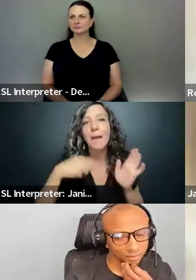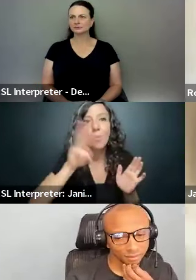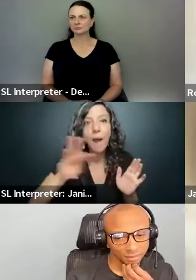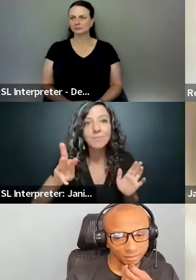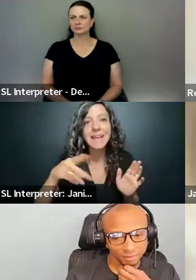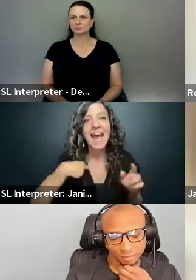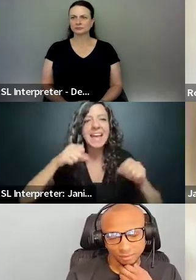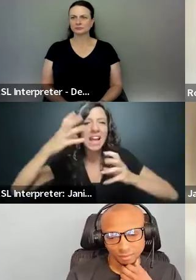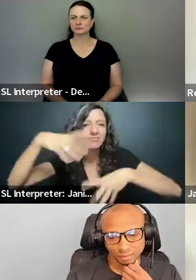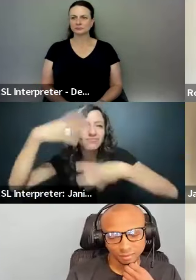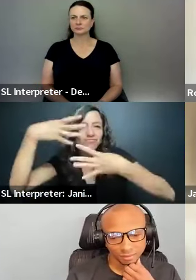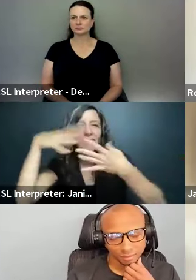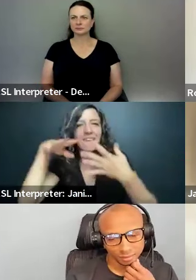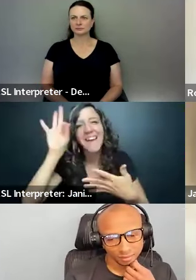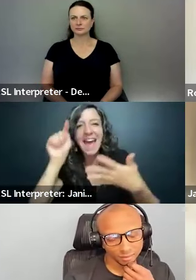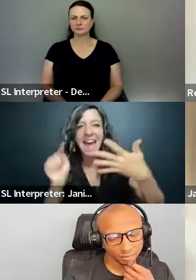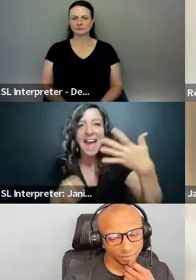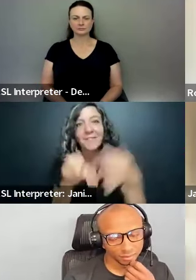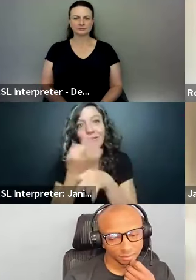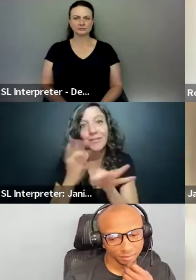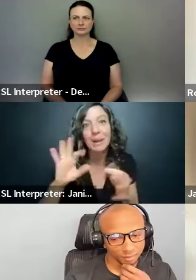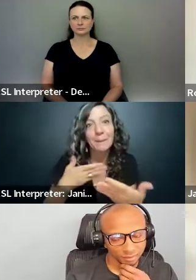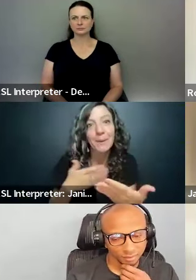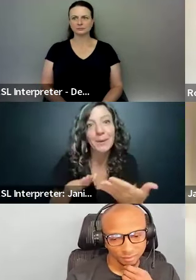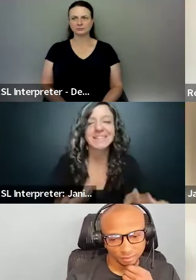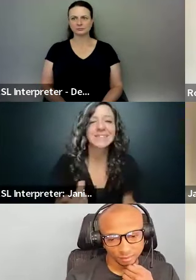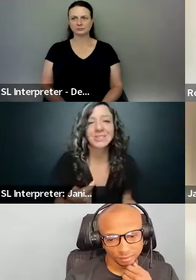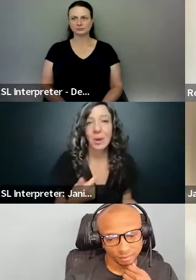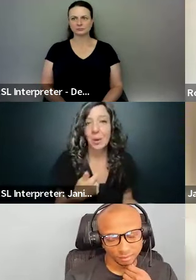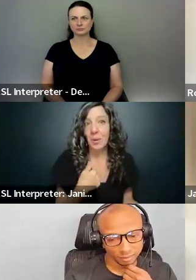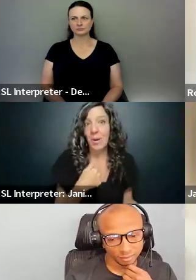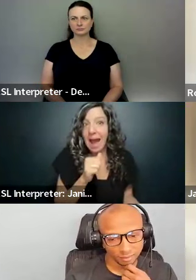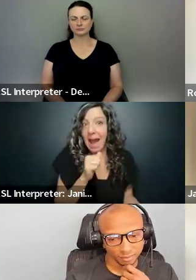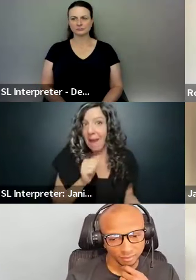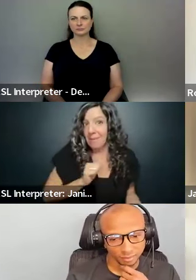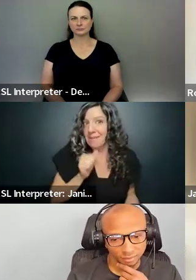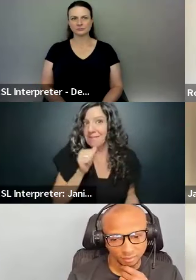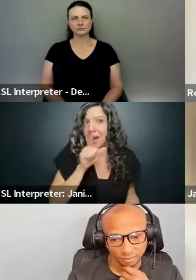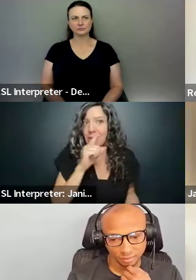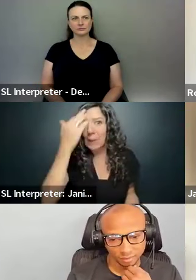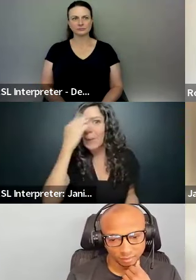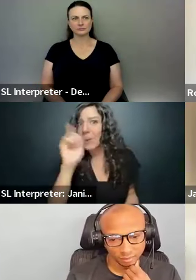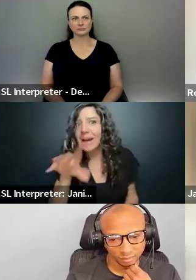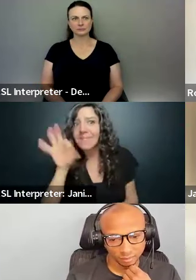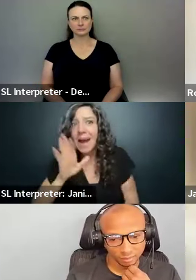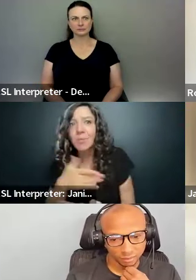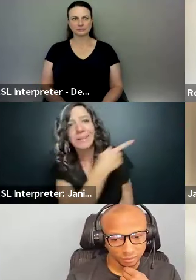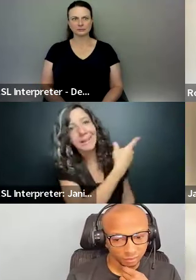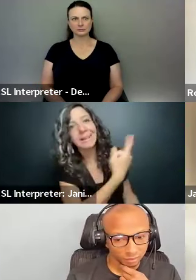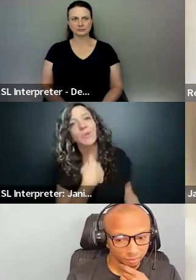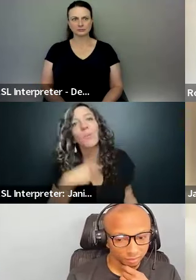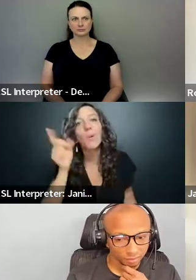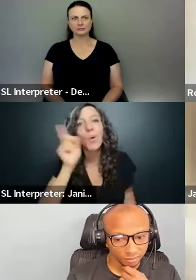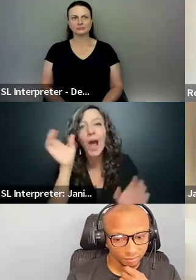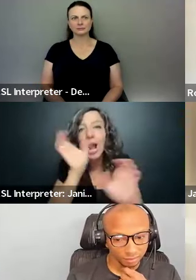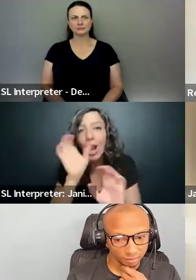pick the tracks and like it's free stuff. Like it's like I don't know. So I didn't know even where to look. And so he guided me through the process. And